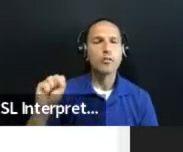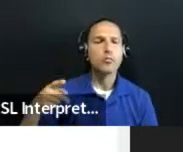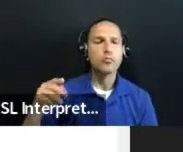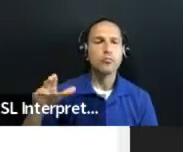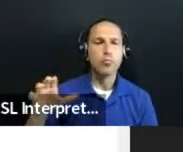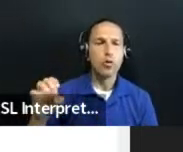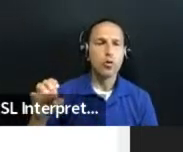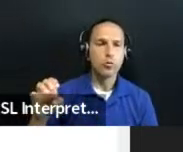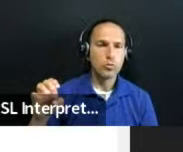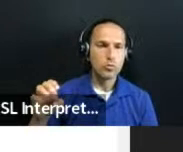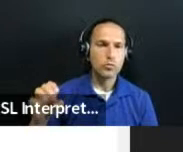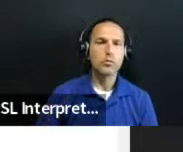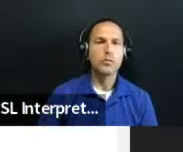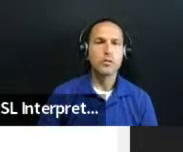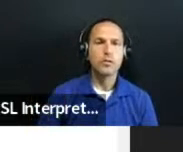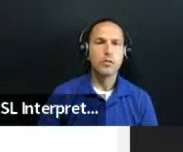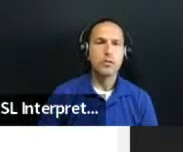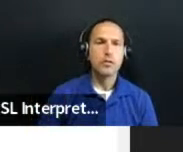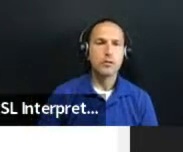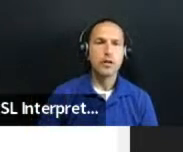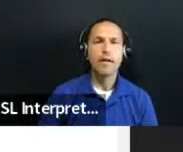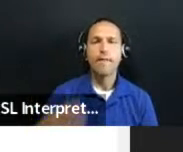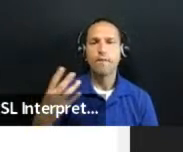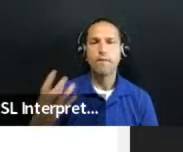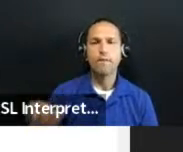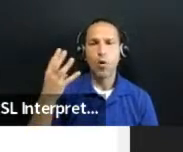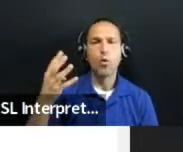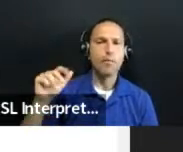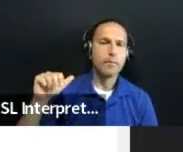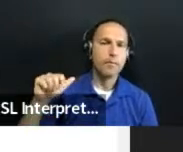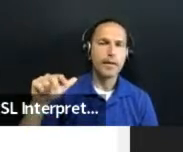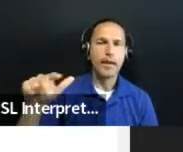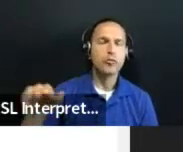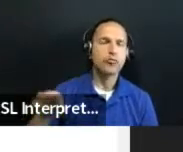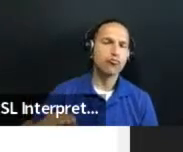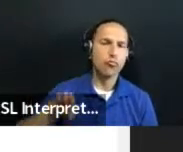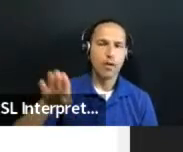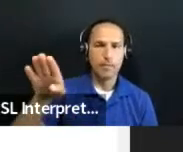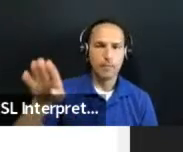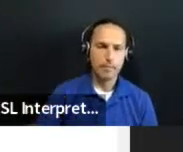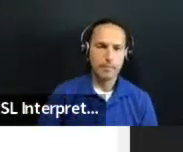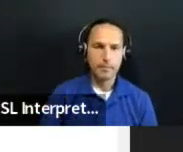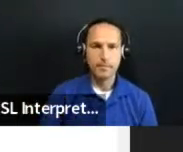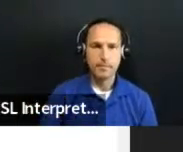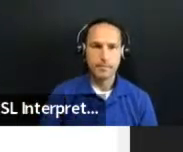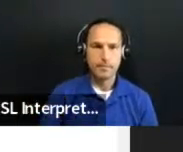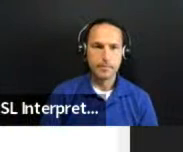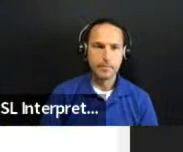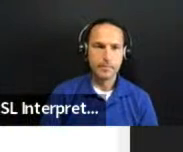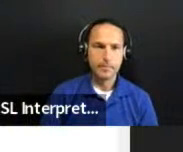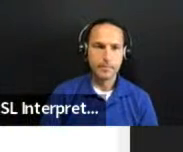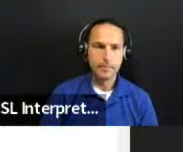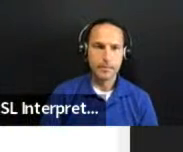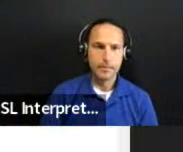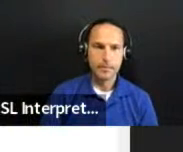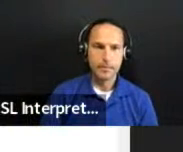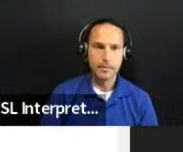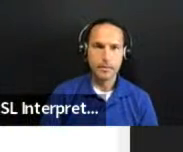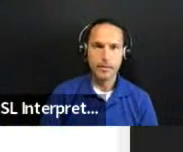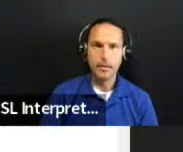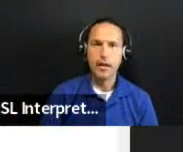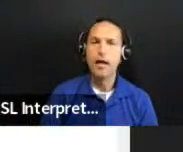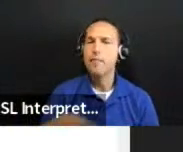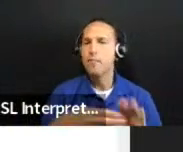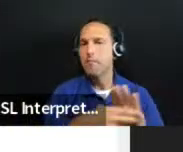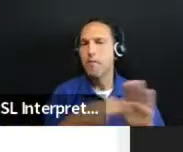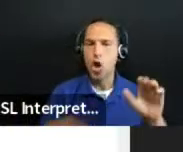surveyed pedestrian ramps. List of 4 items. List of 2 items. Nesting level 1. So marker A. Marker A